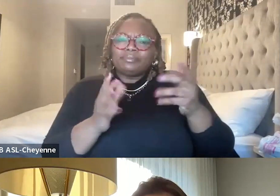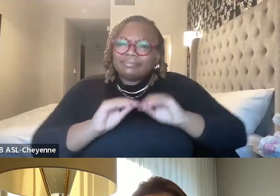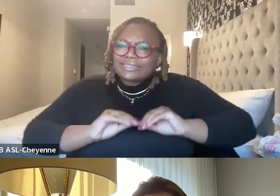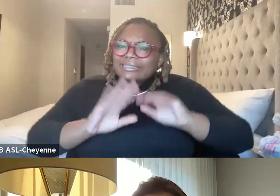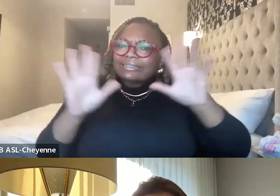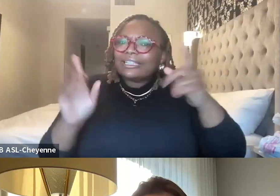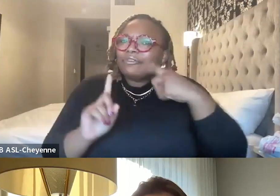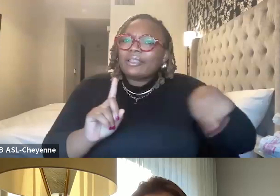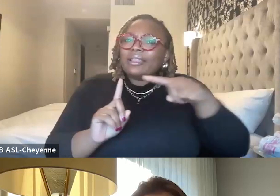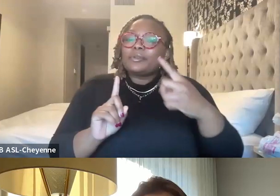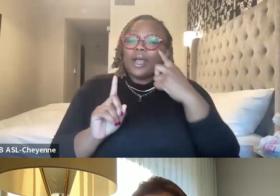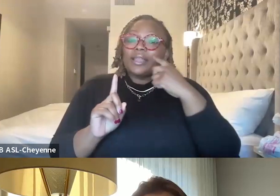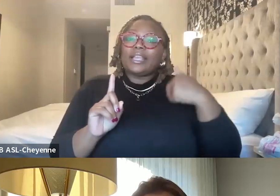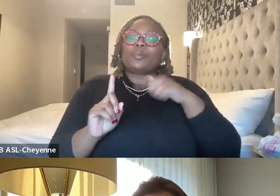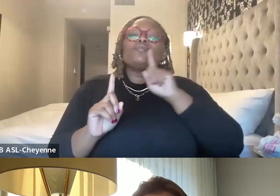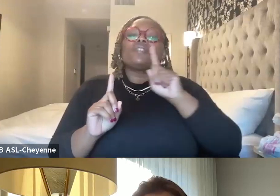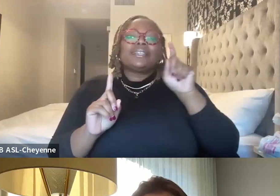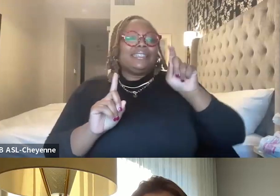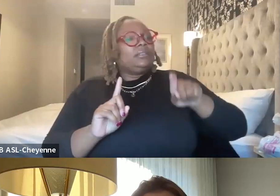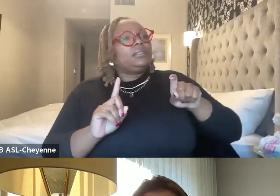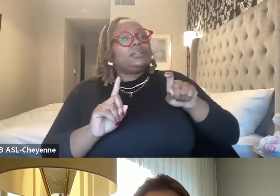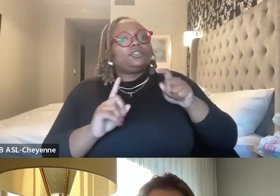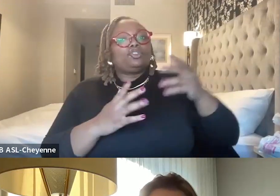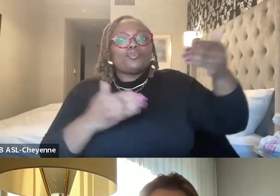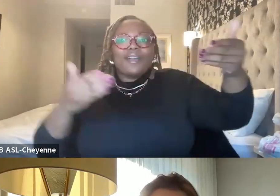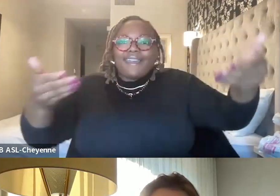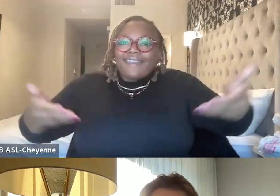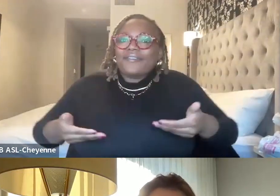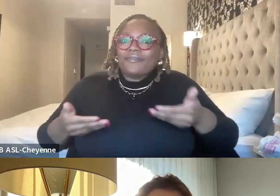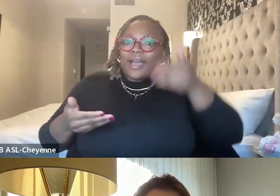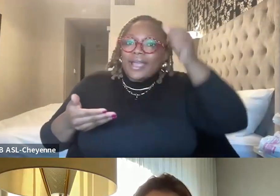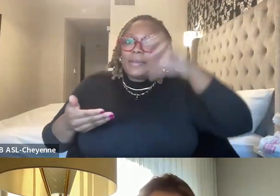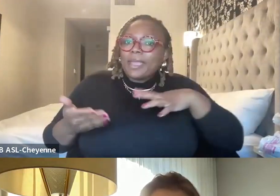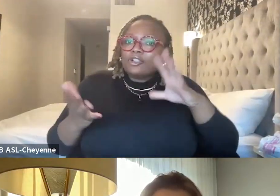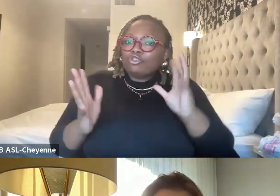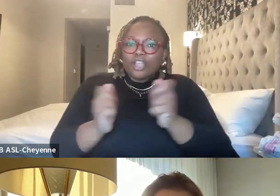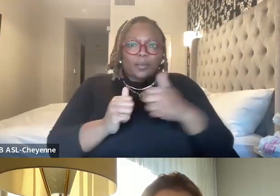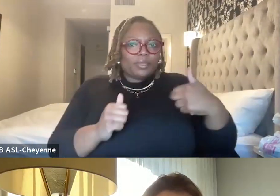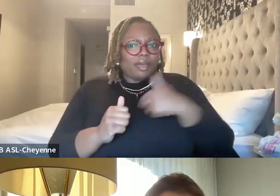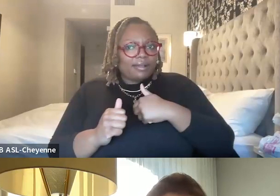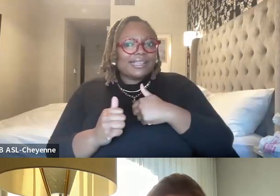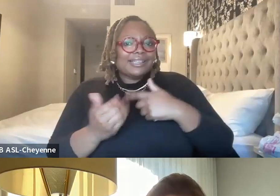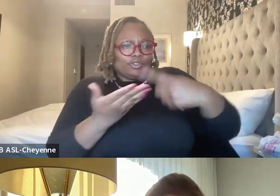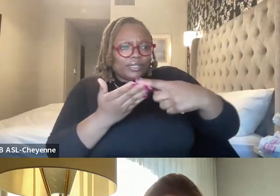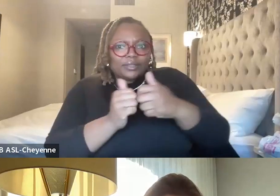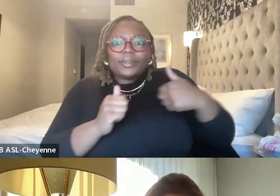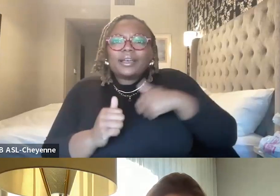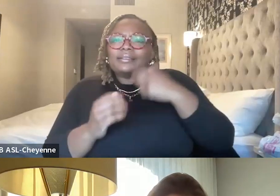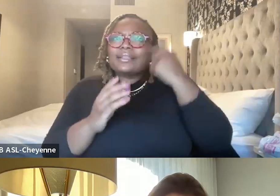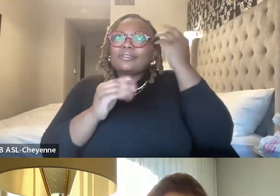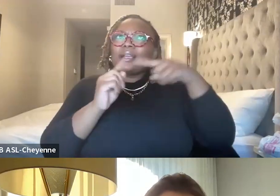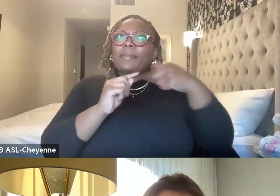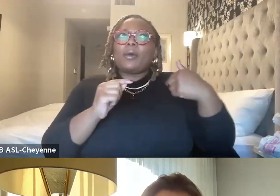like, I think we really have to invite men to speak with us, you know, to think about what